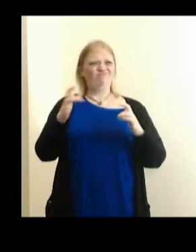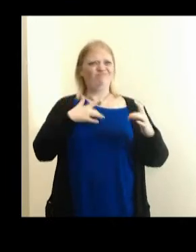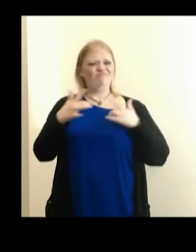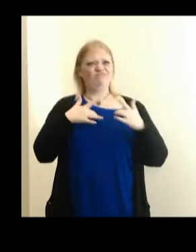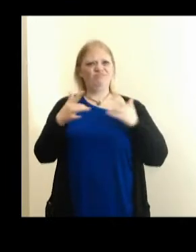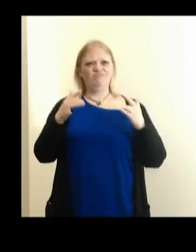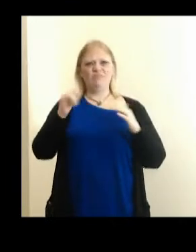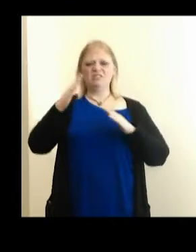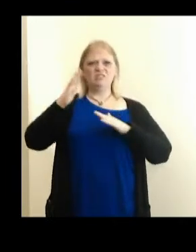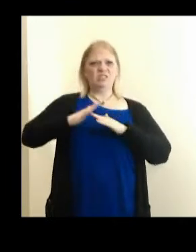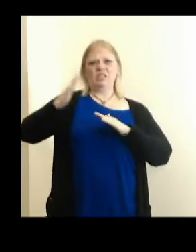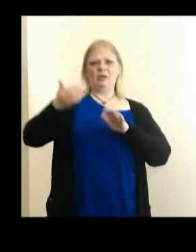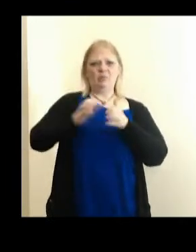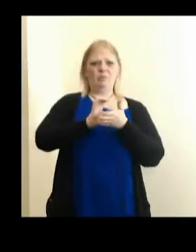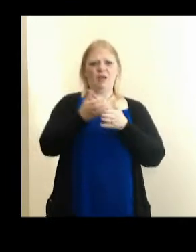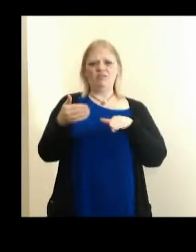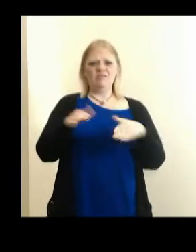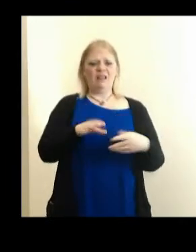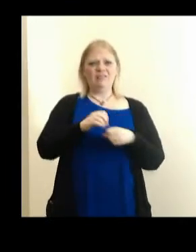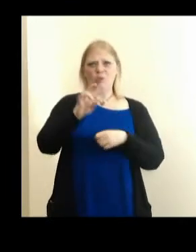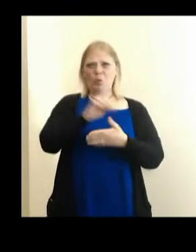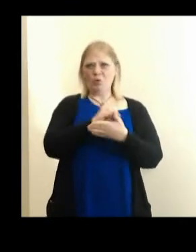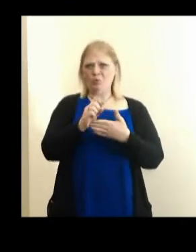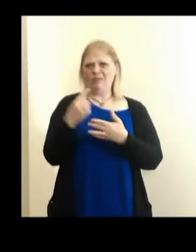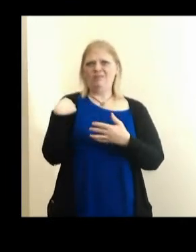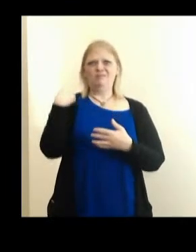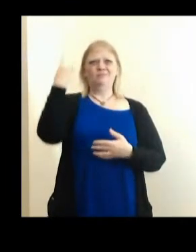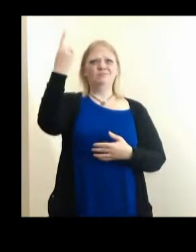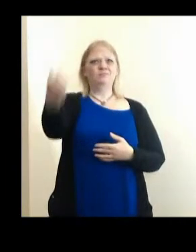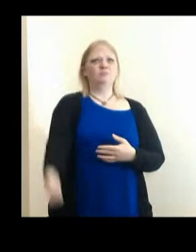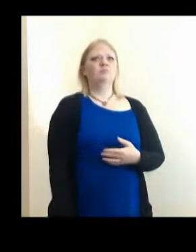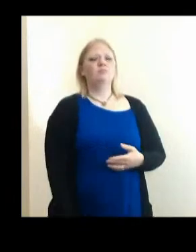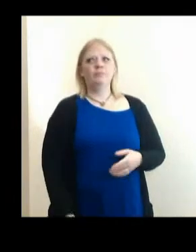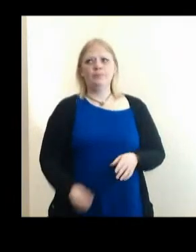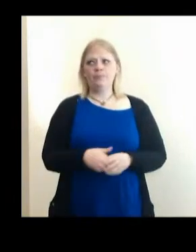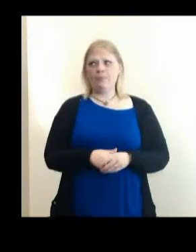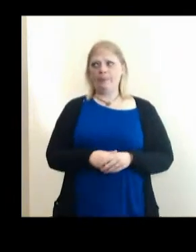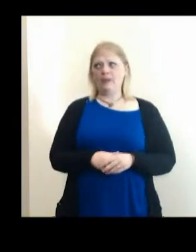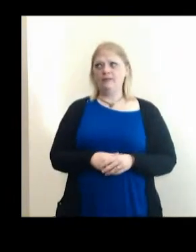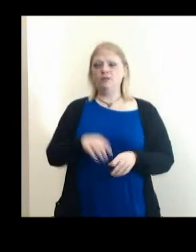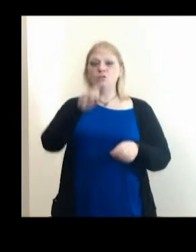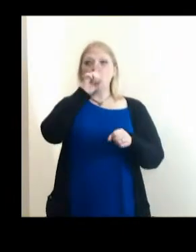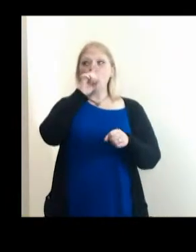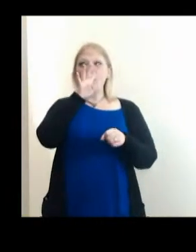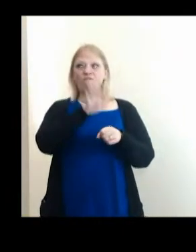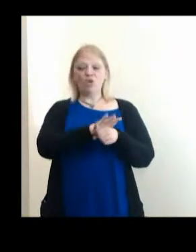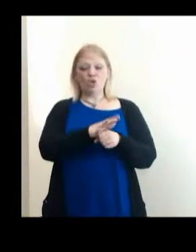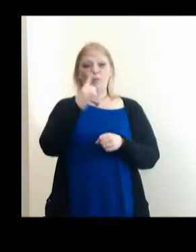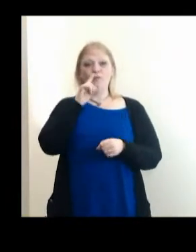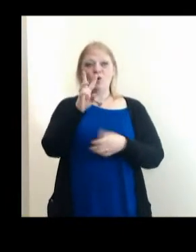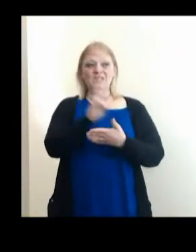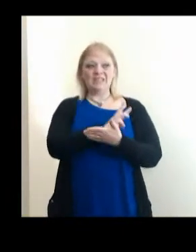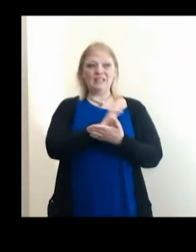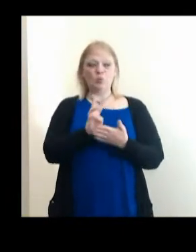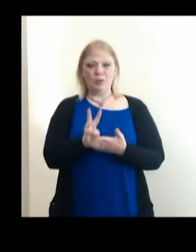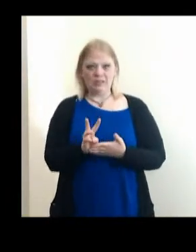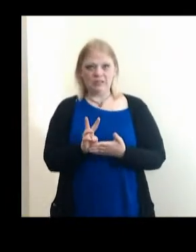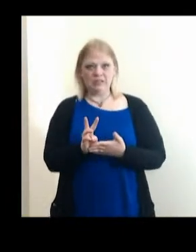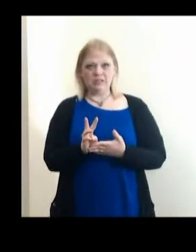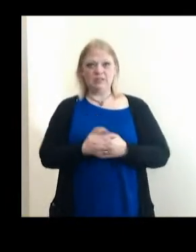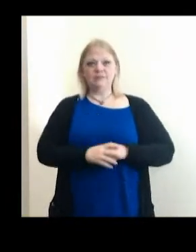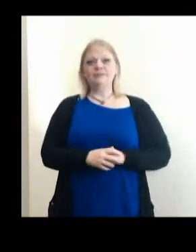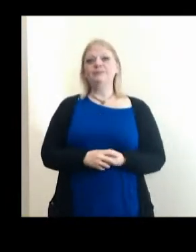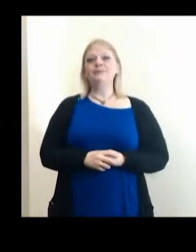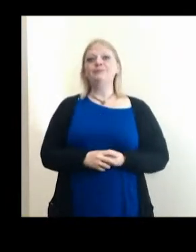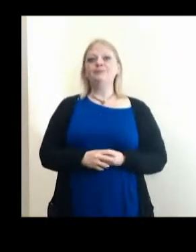is the highest amount of deaths we've seen in a 7-day period in quite some time. And then confirmed cases over the past 6 weeks.